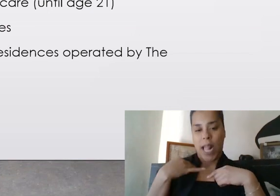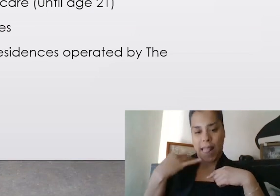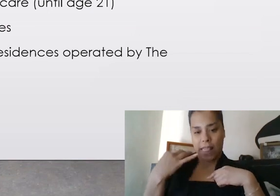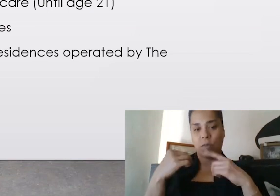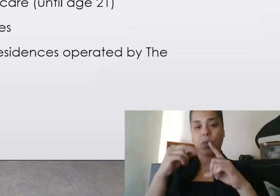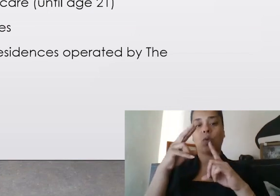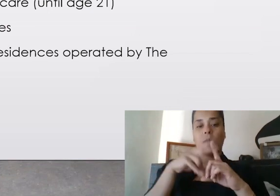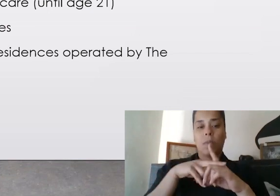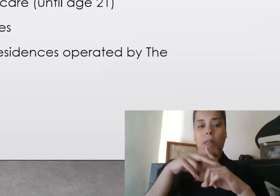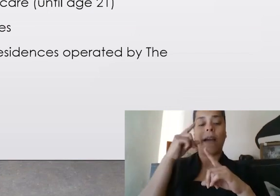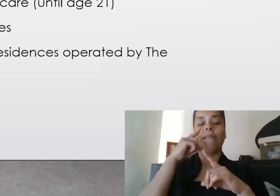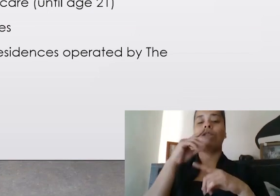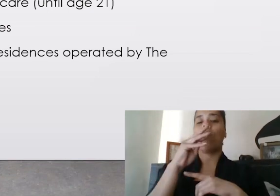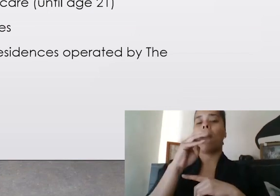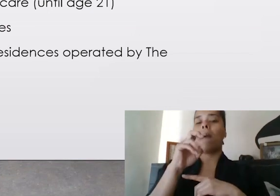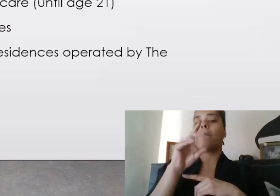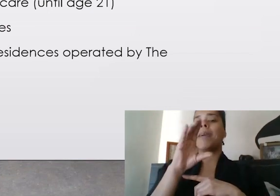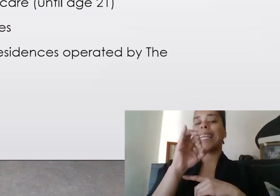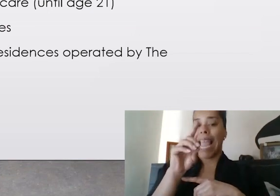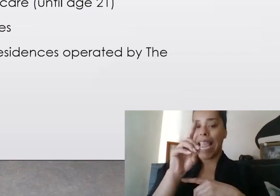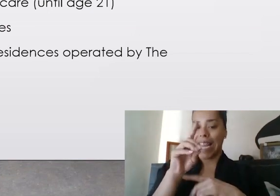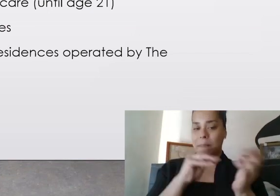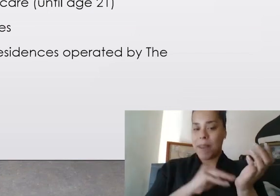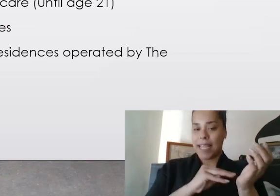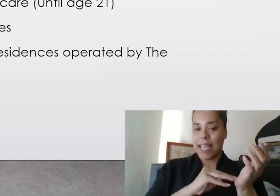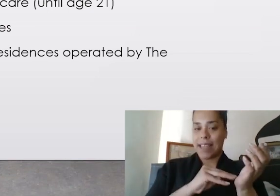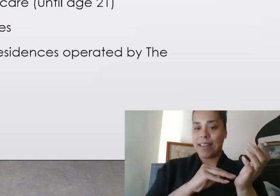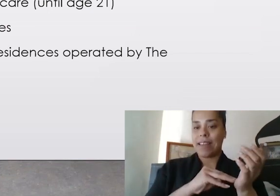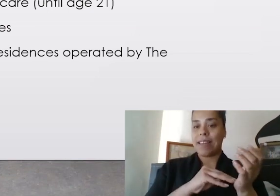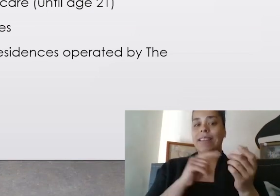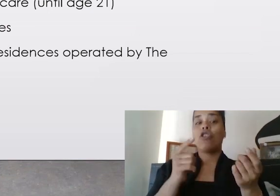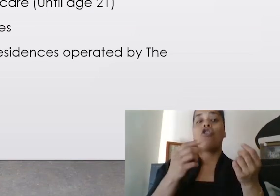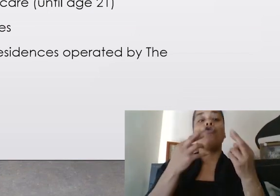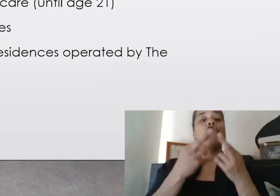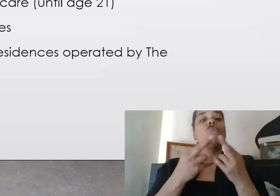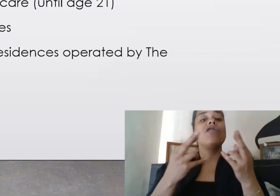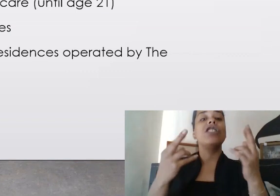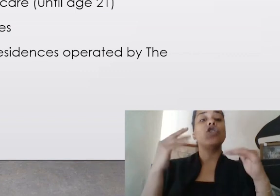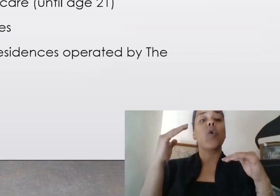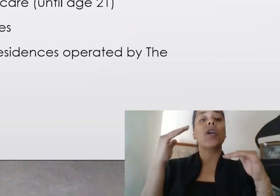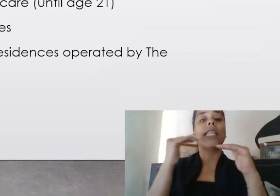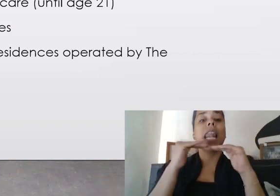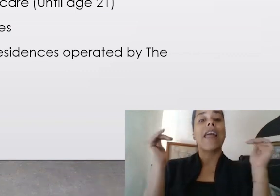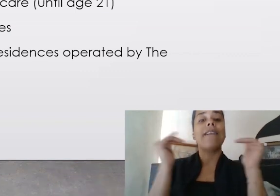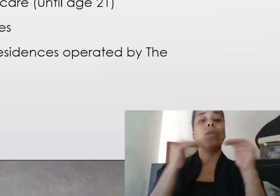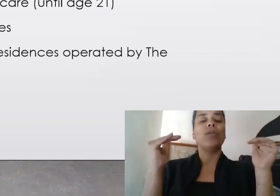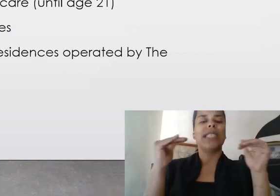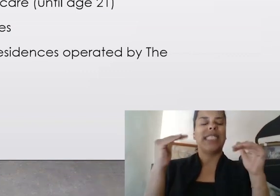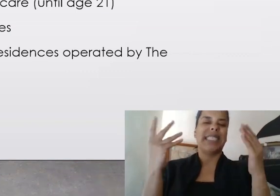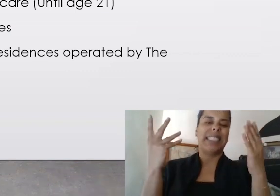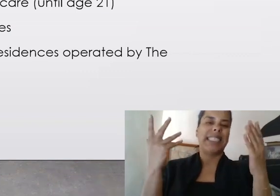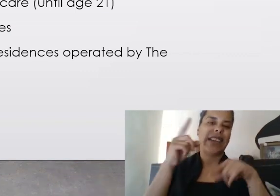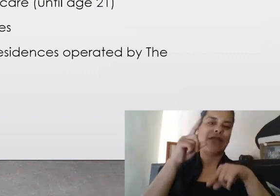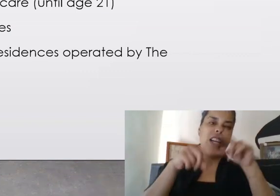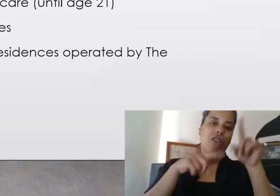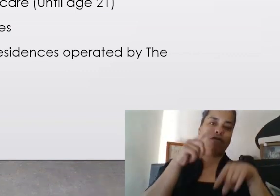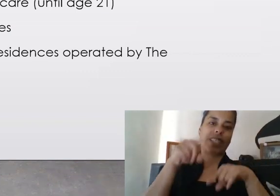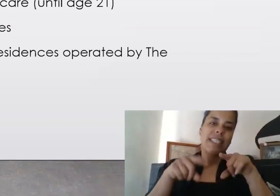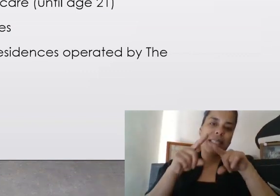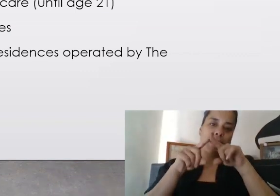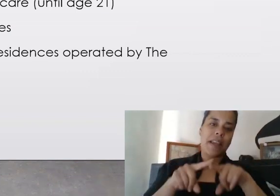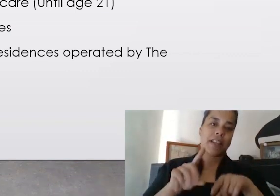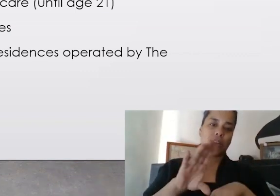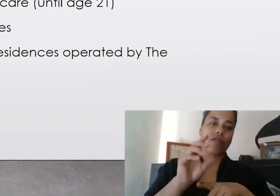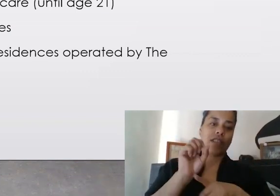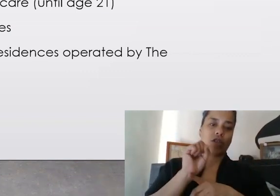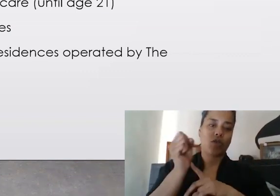for Medicaid. The resource levels vary depending upon your situation, but a